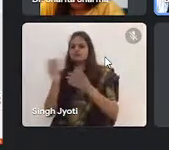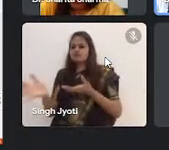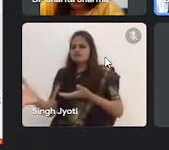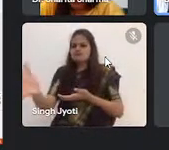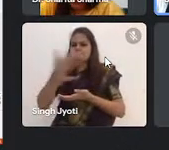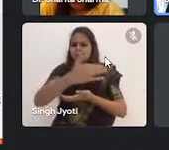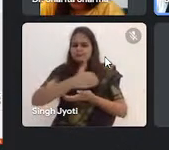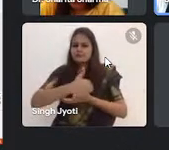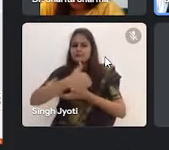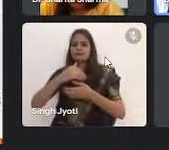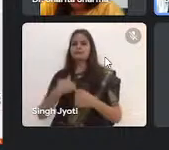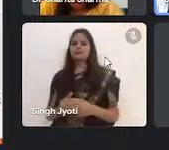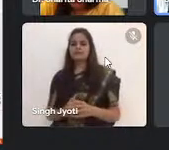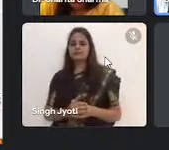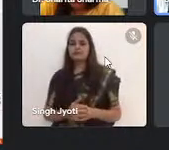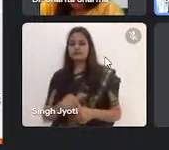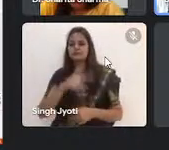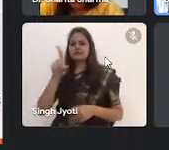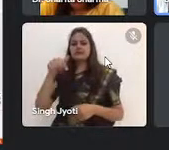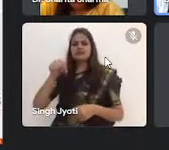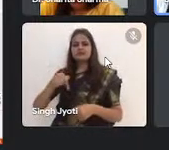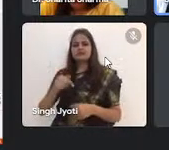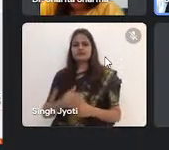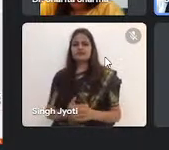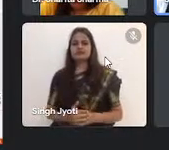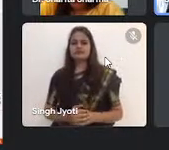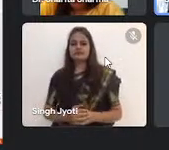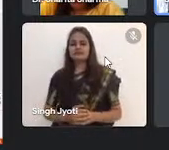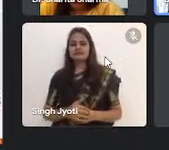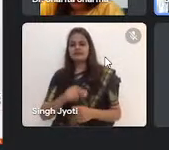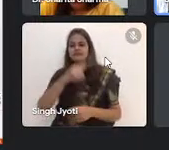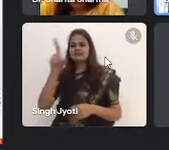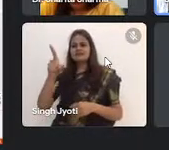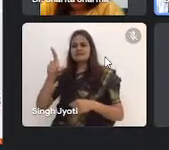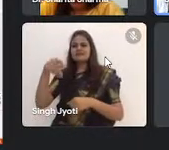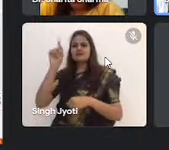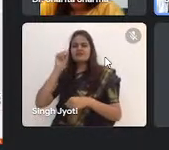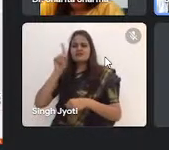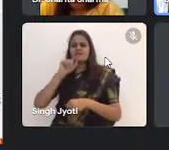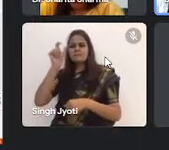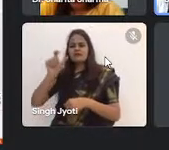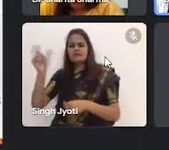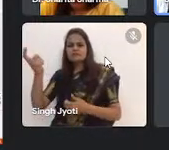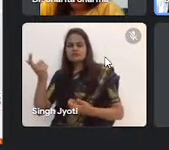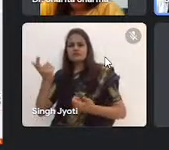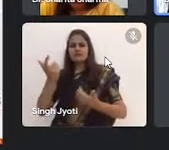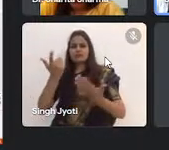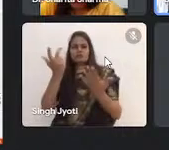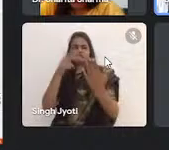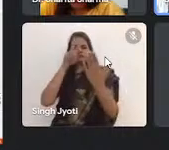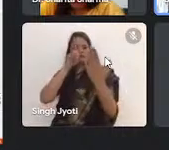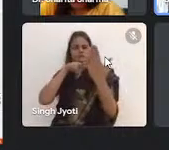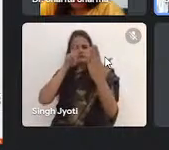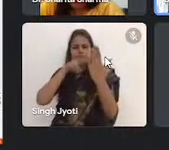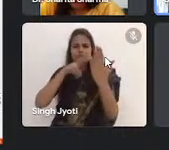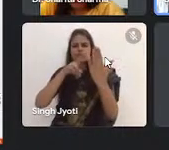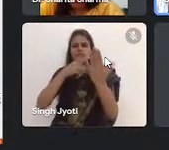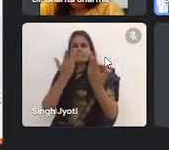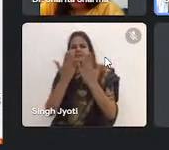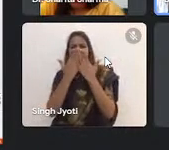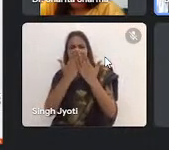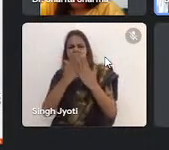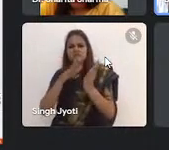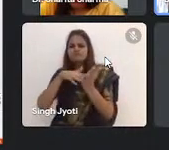the case that 3/4 of deaf children are poor readers. They have below average scores on most